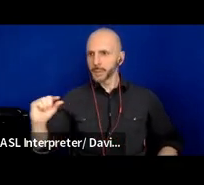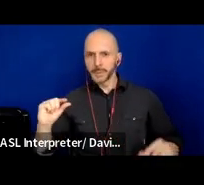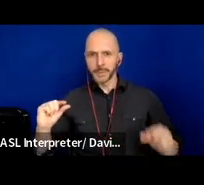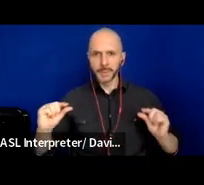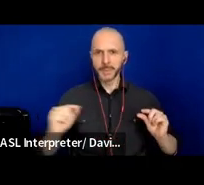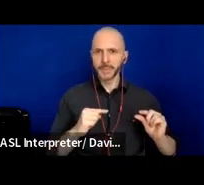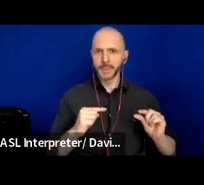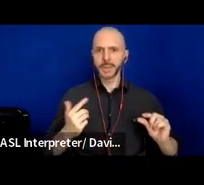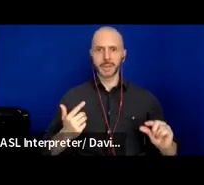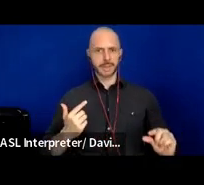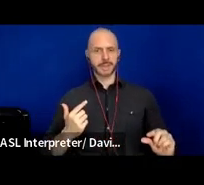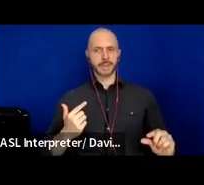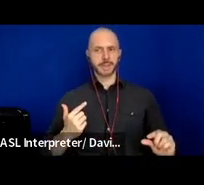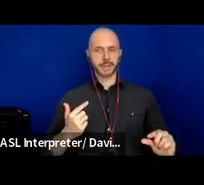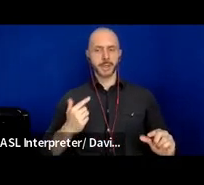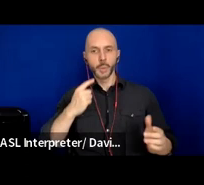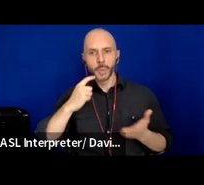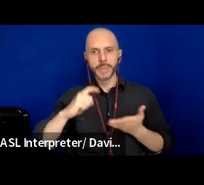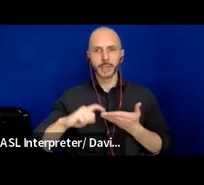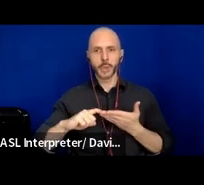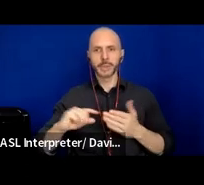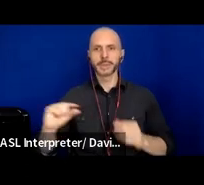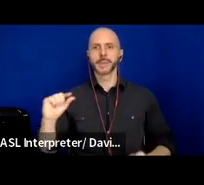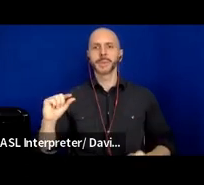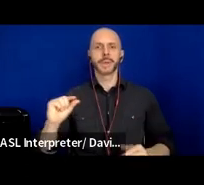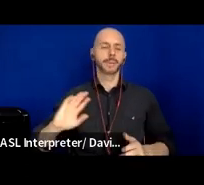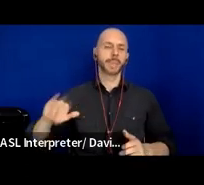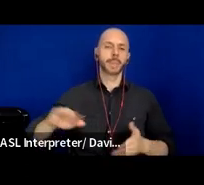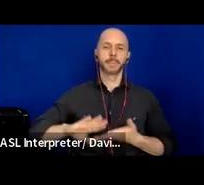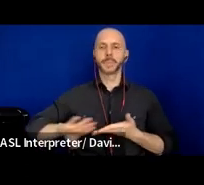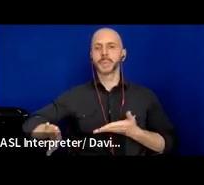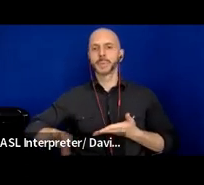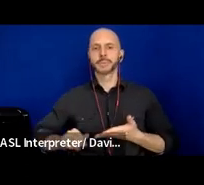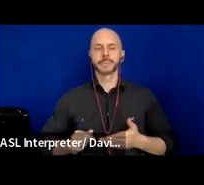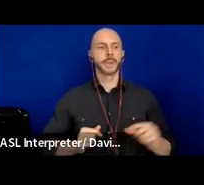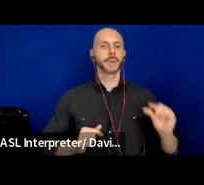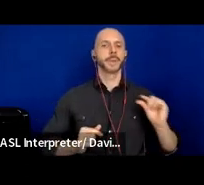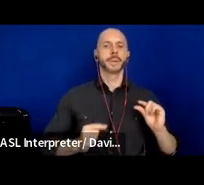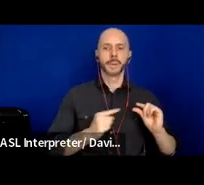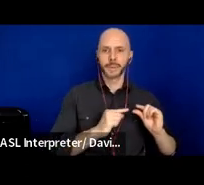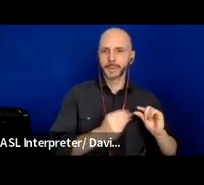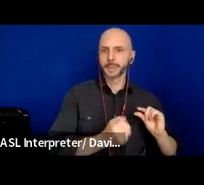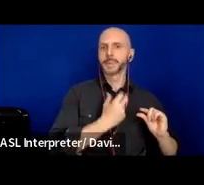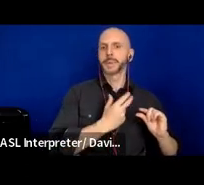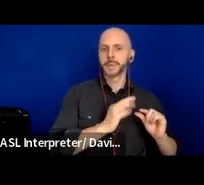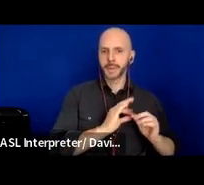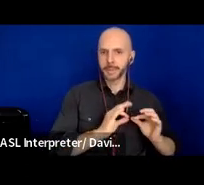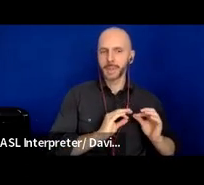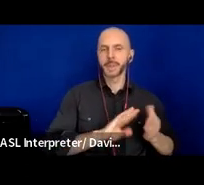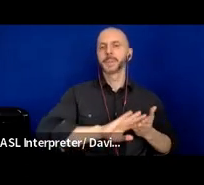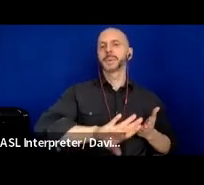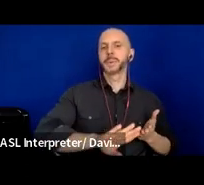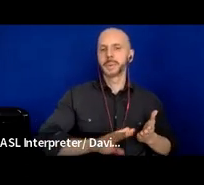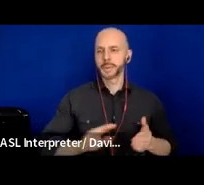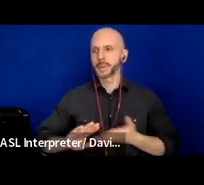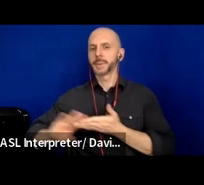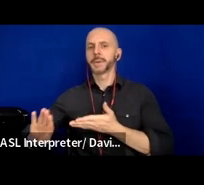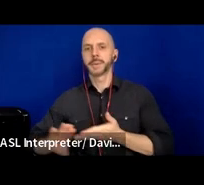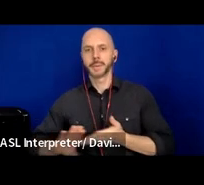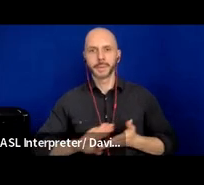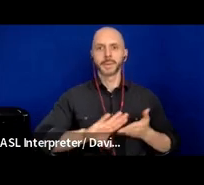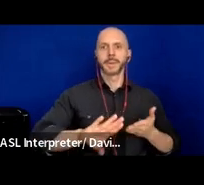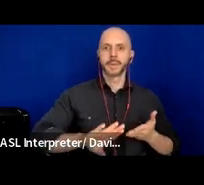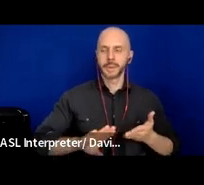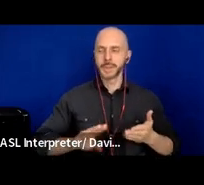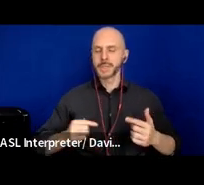that we notice, but we don't make an issue of, because we know we would probably be constantly sort of challenging. And I think when you live in a